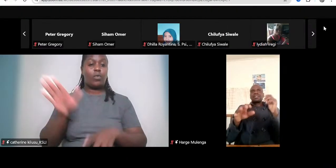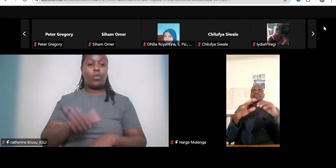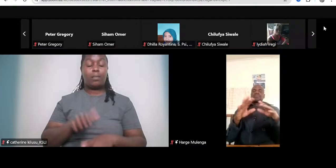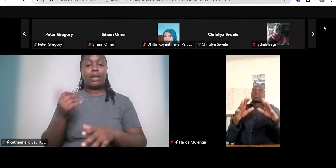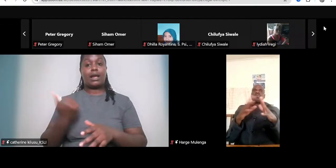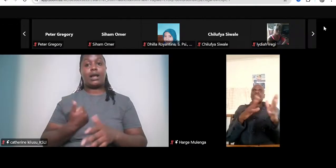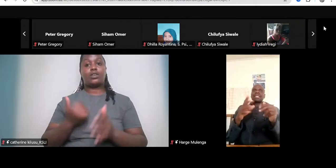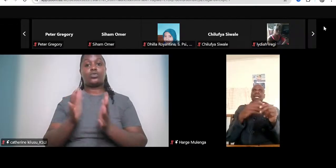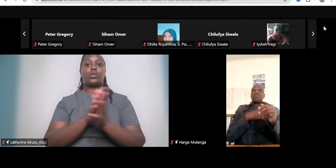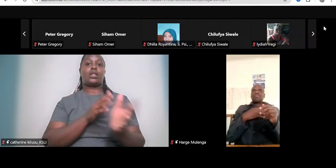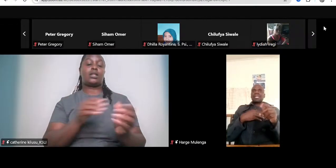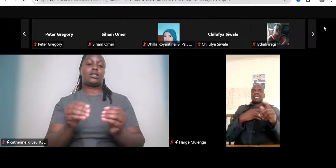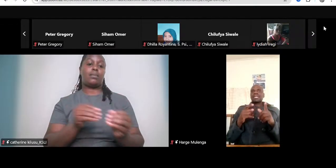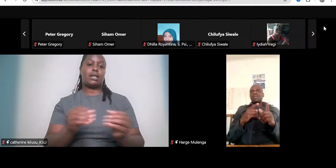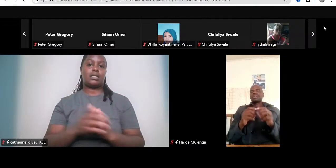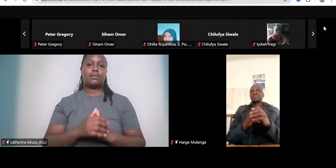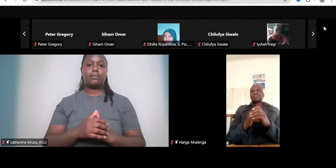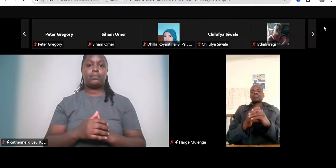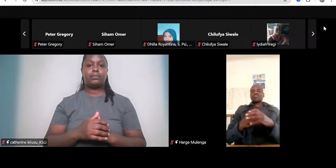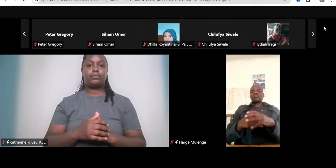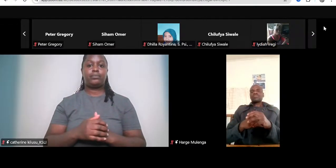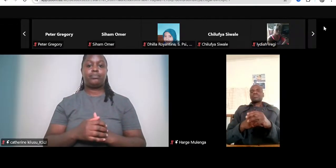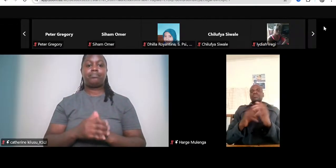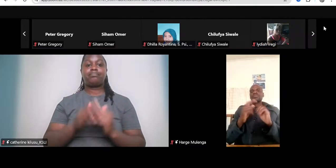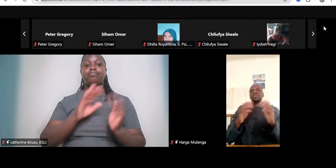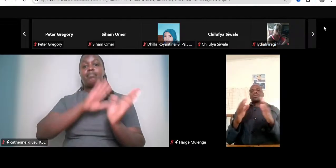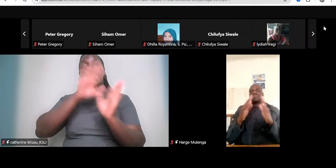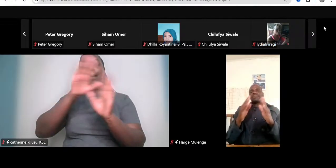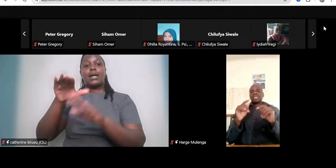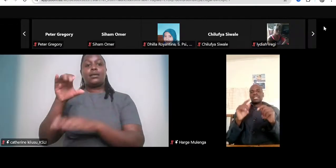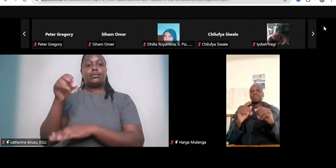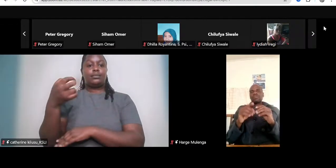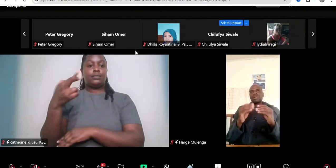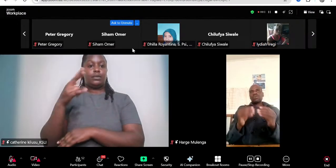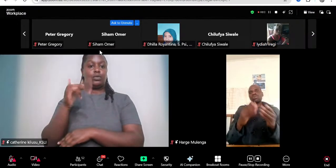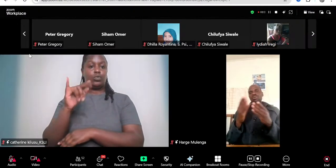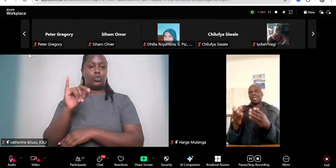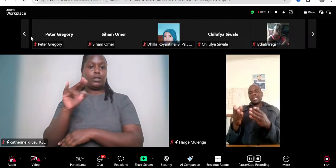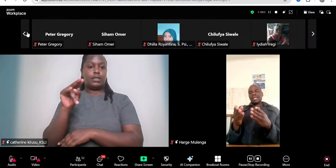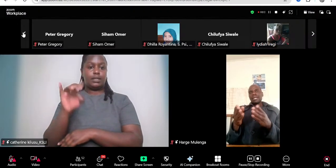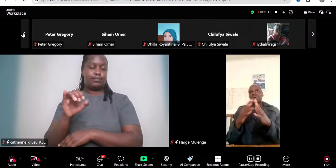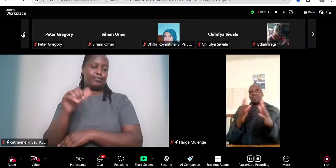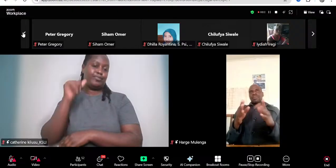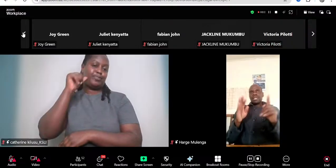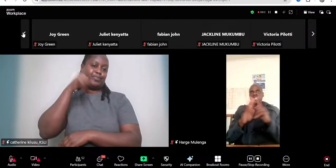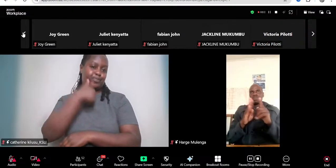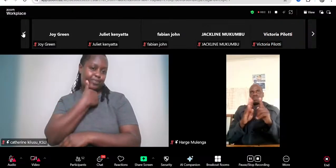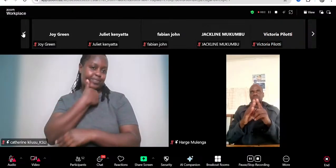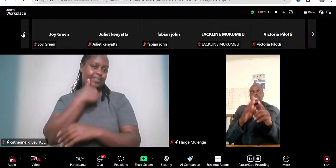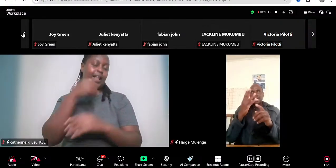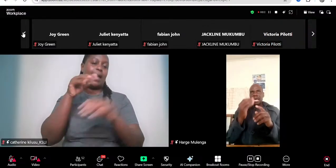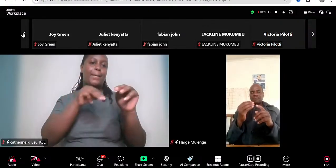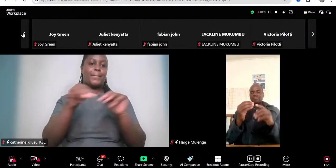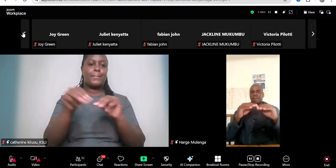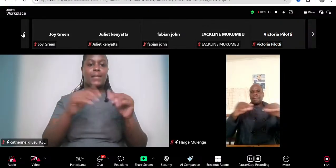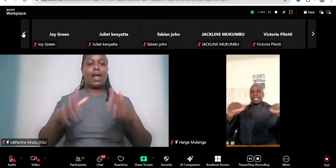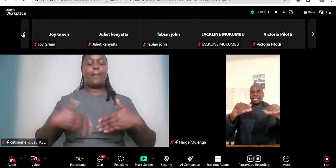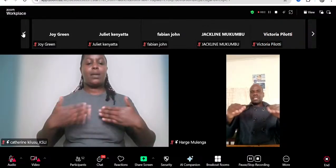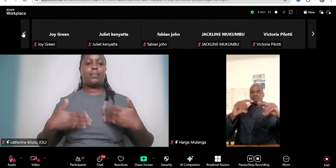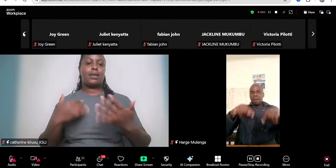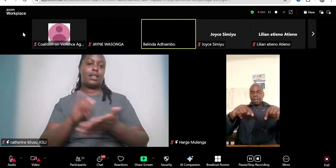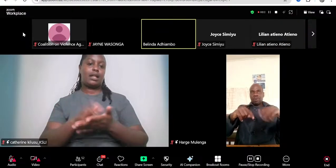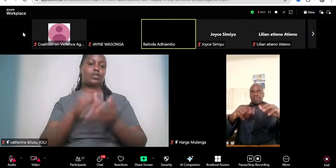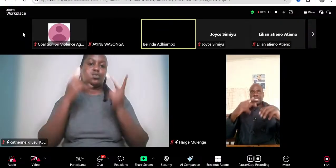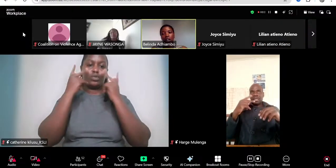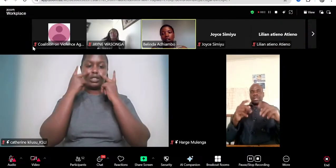disability? Christine, I hand over the mic back to you. It was nice having the panelists, and I'm glad that we have seen some questions in the